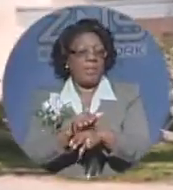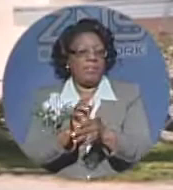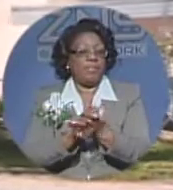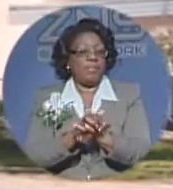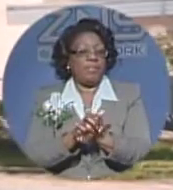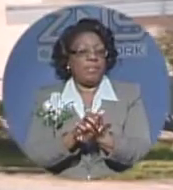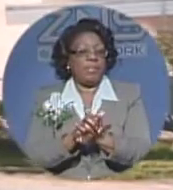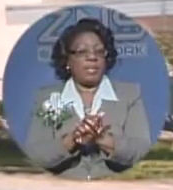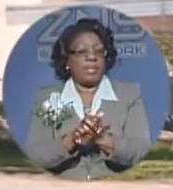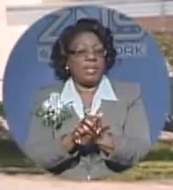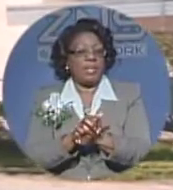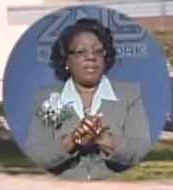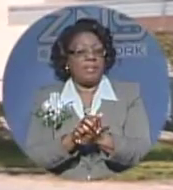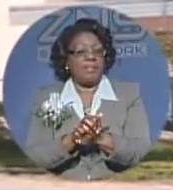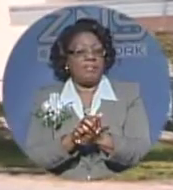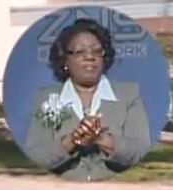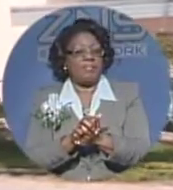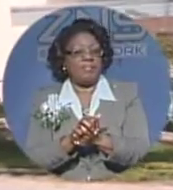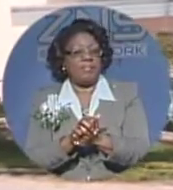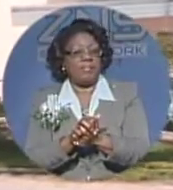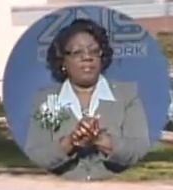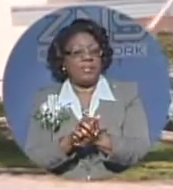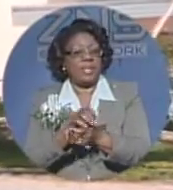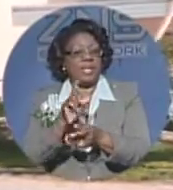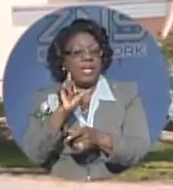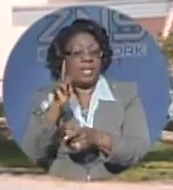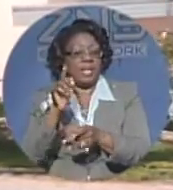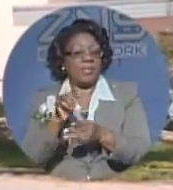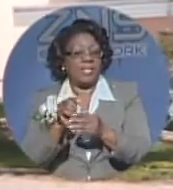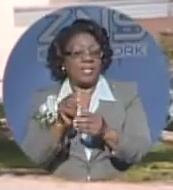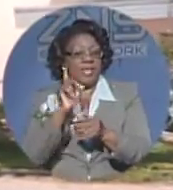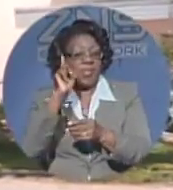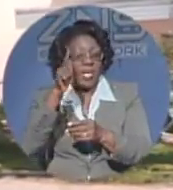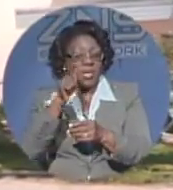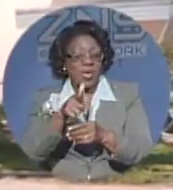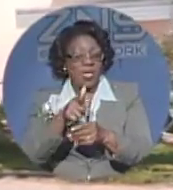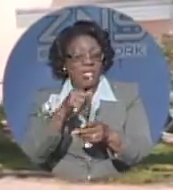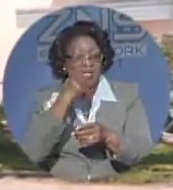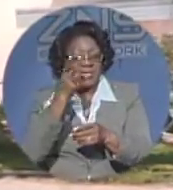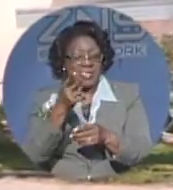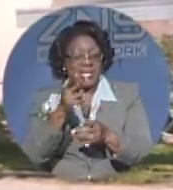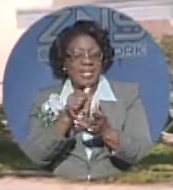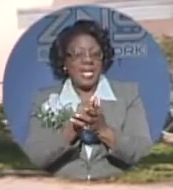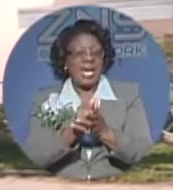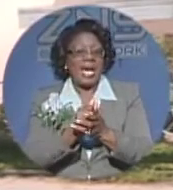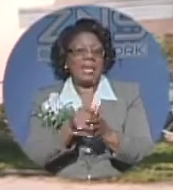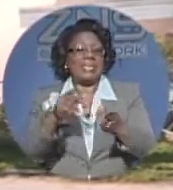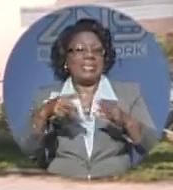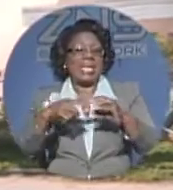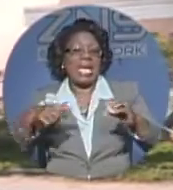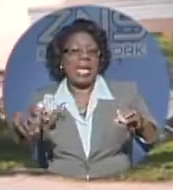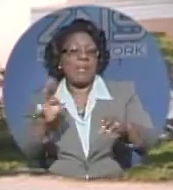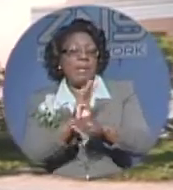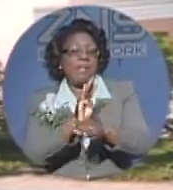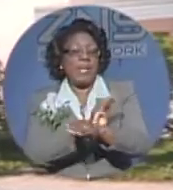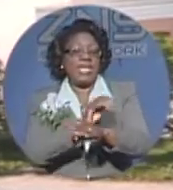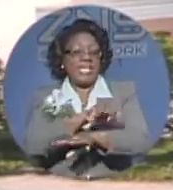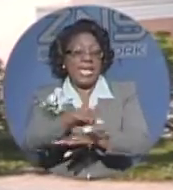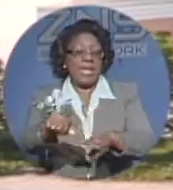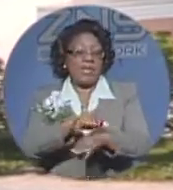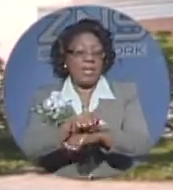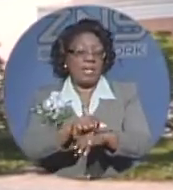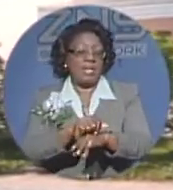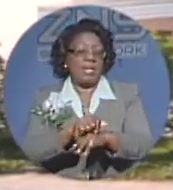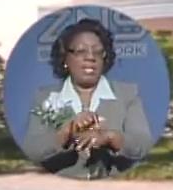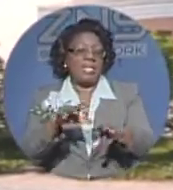many to come and has already passed by as a new Cable Beach landscape takes shape. Just last week, a new state-of-the-art